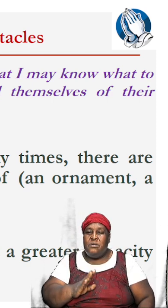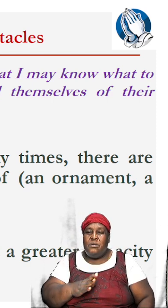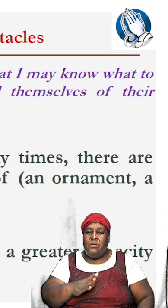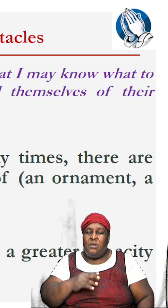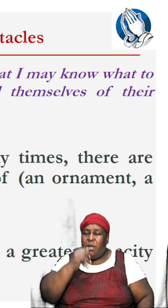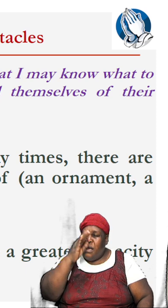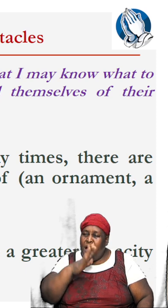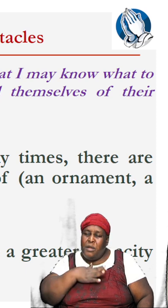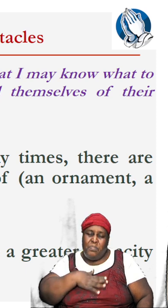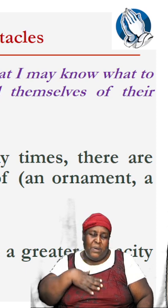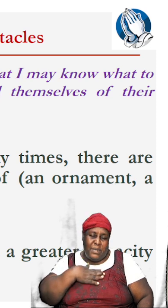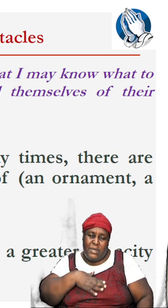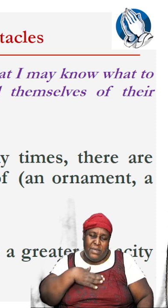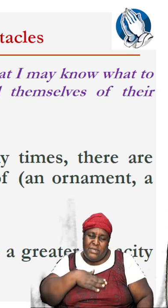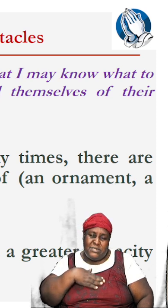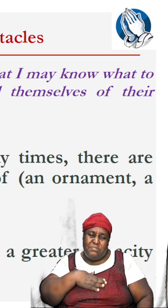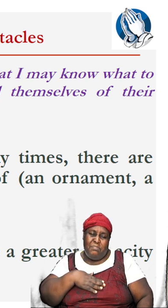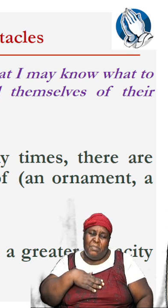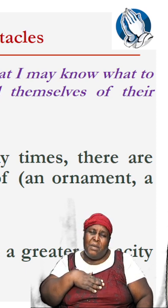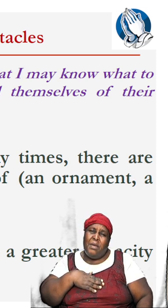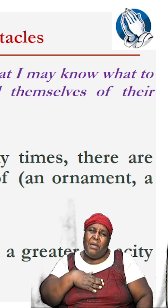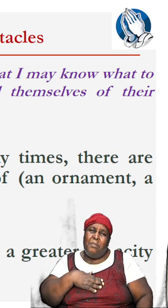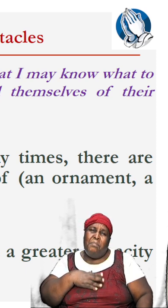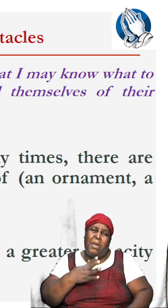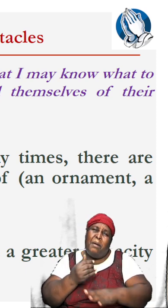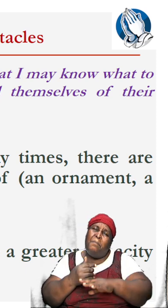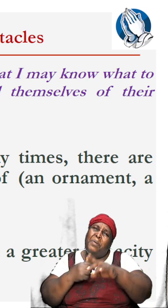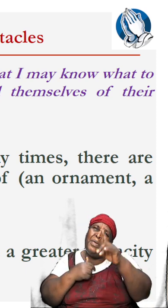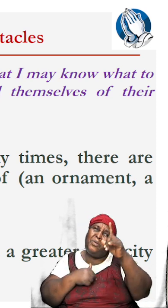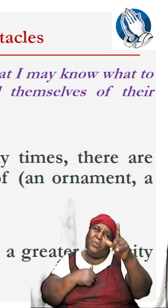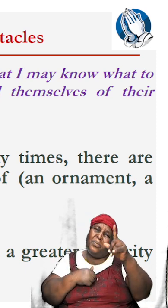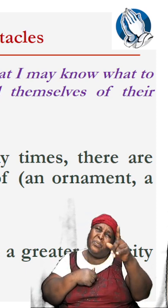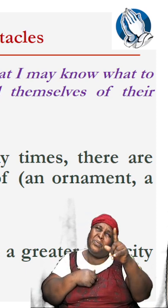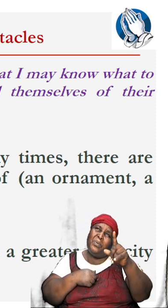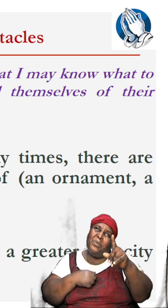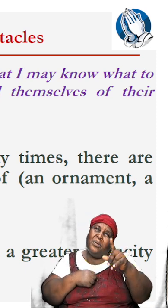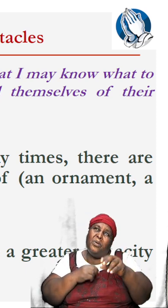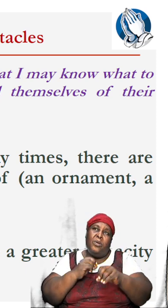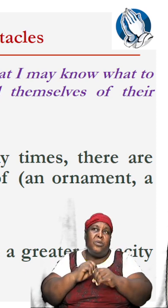please, you know what, we have begged you. And God says, no, put off thy